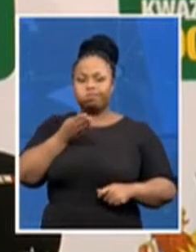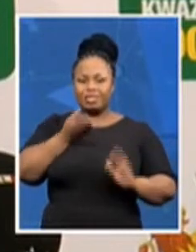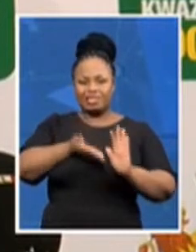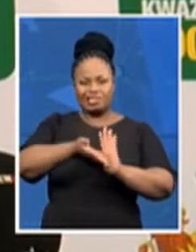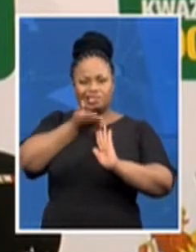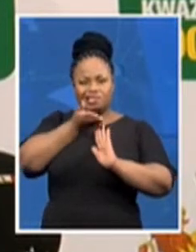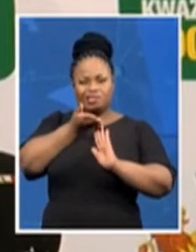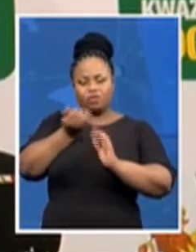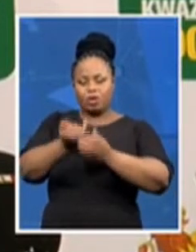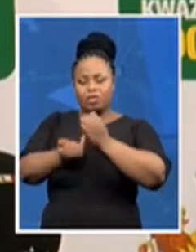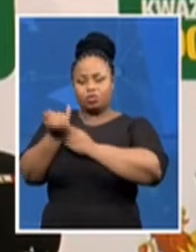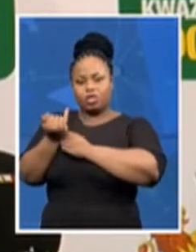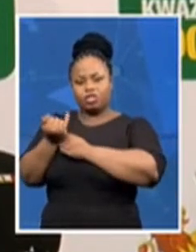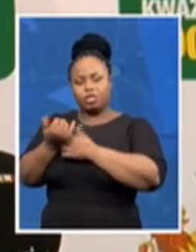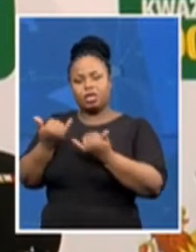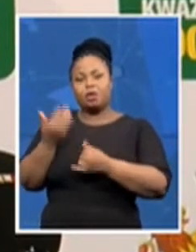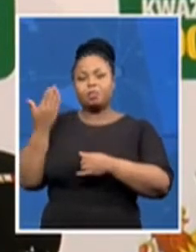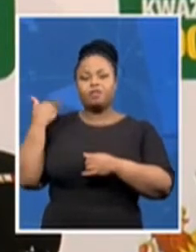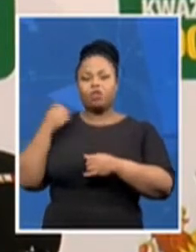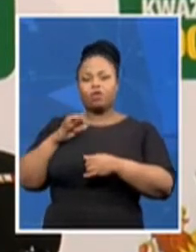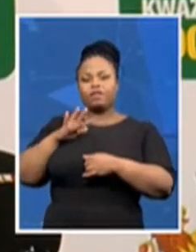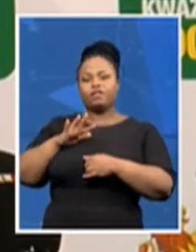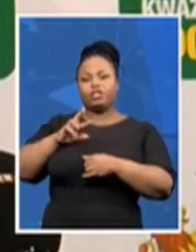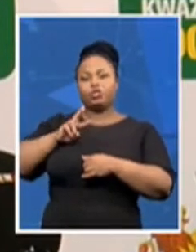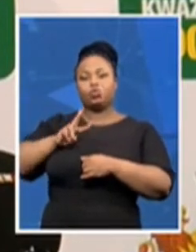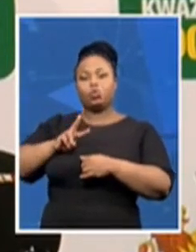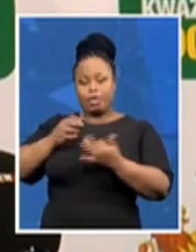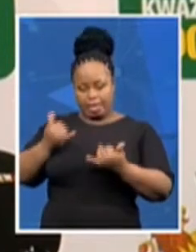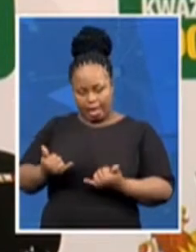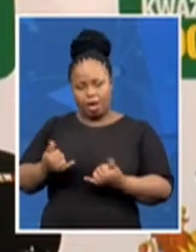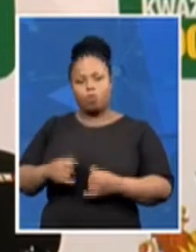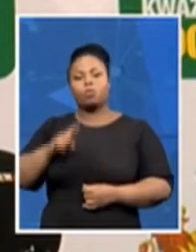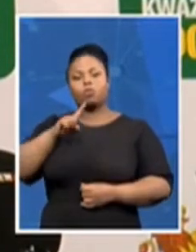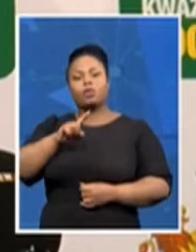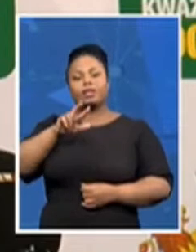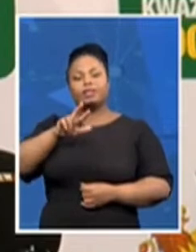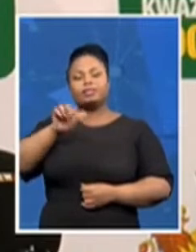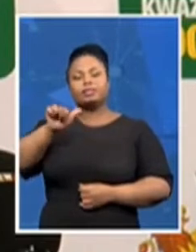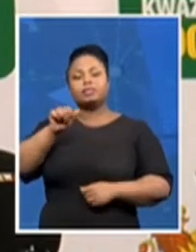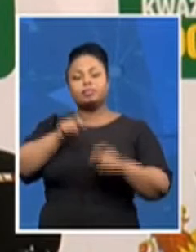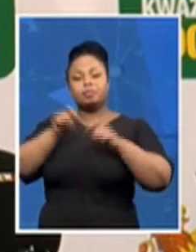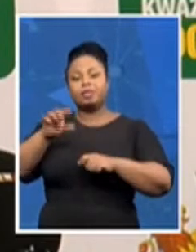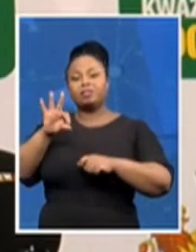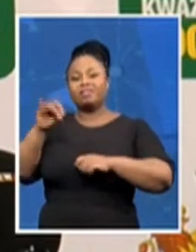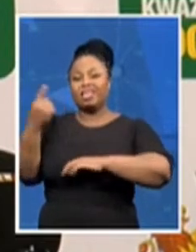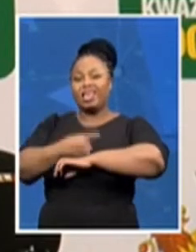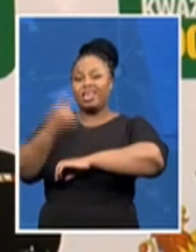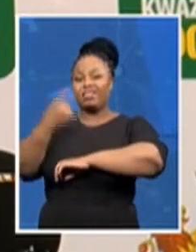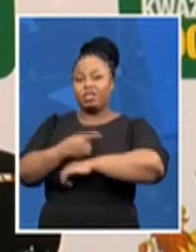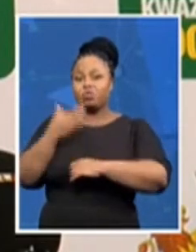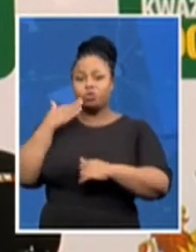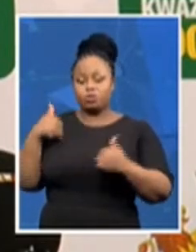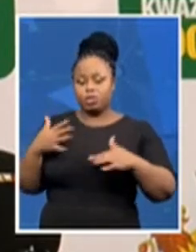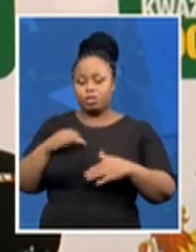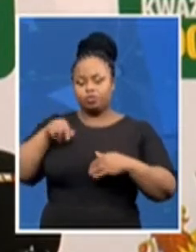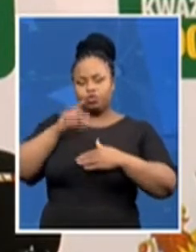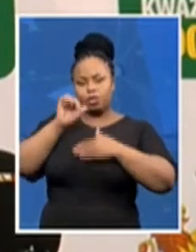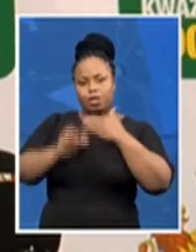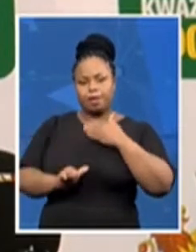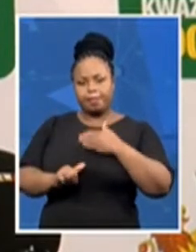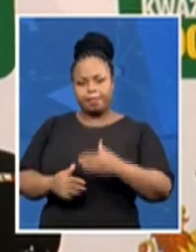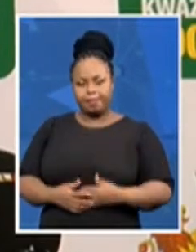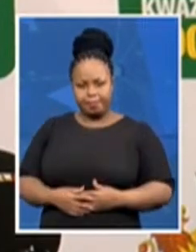to 186 admission per day since the beginning of July. In terms of vaccination,